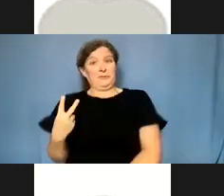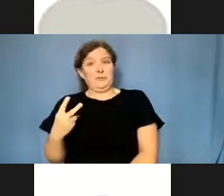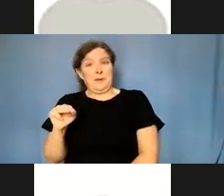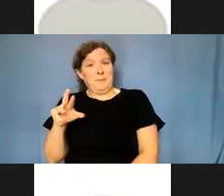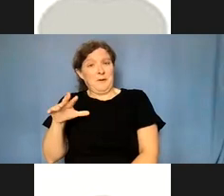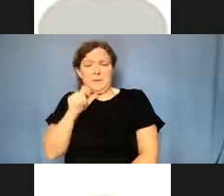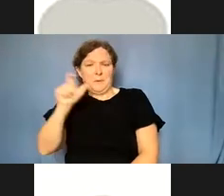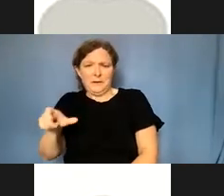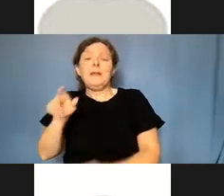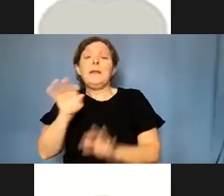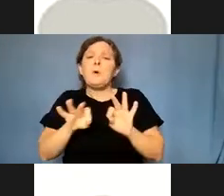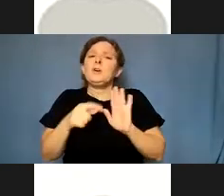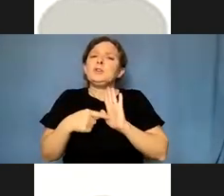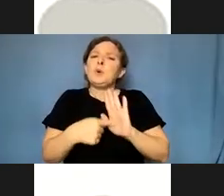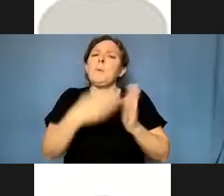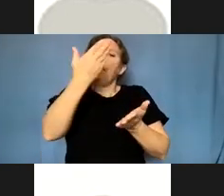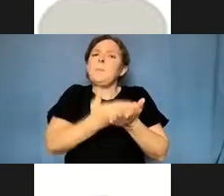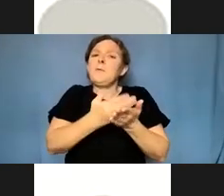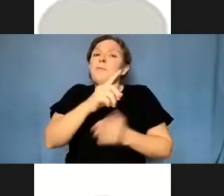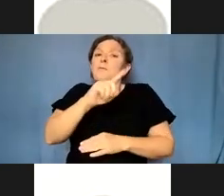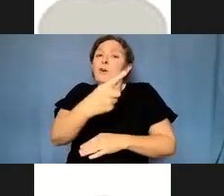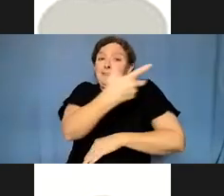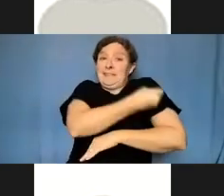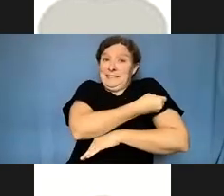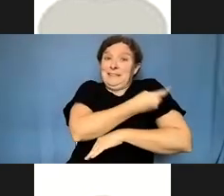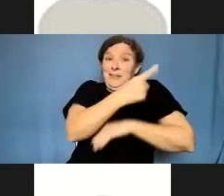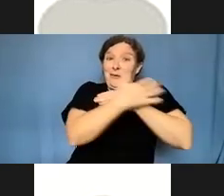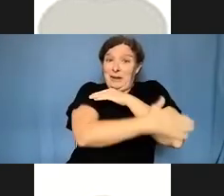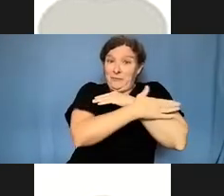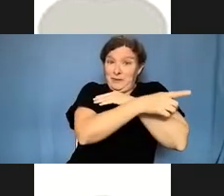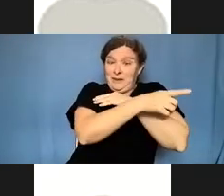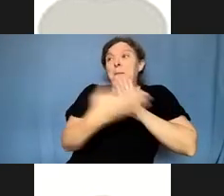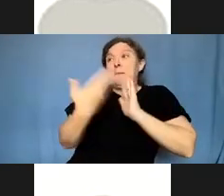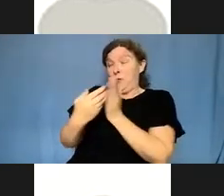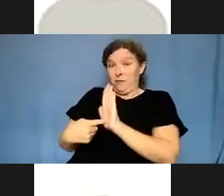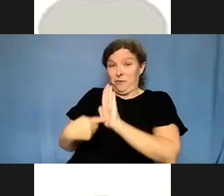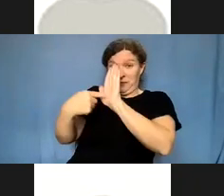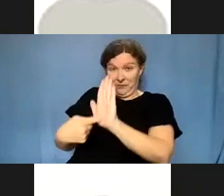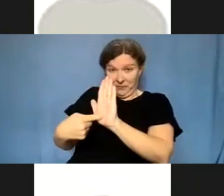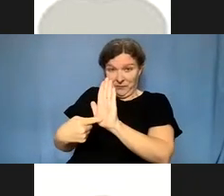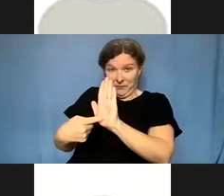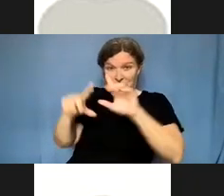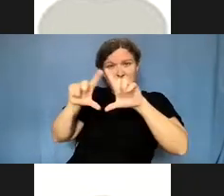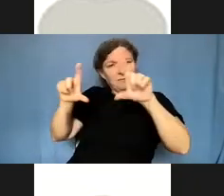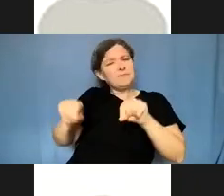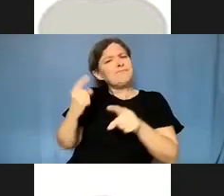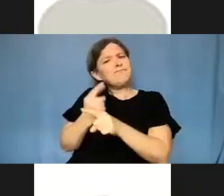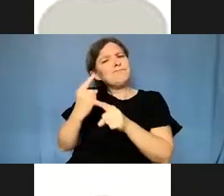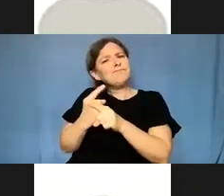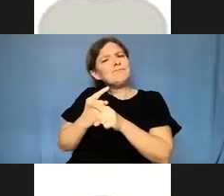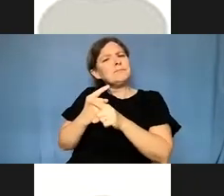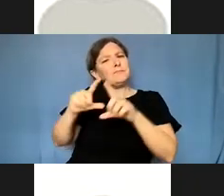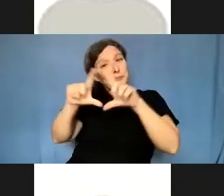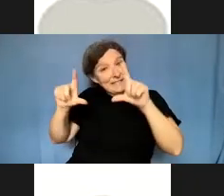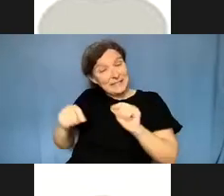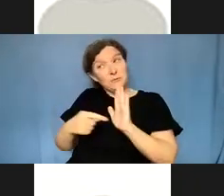receive at least 1 dose of a vaccine outside Canada. You need to be able to provide a valid receipt for that dose, and